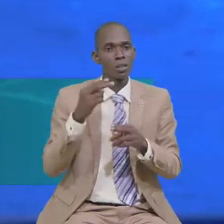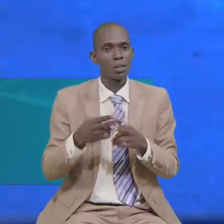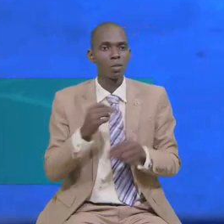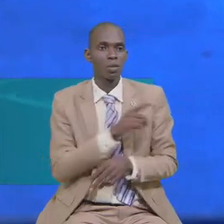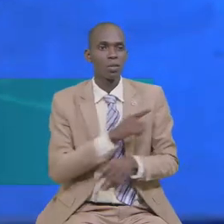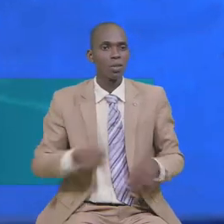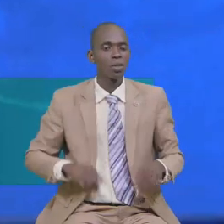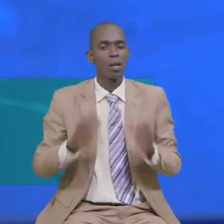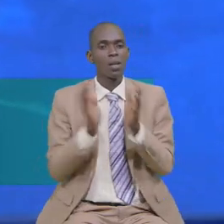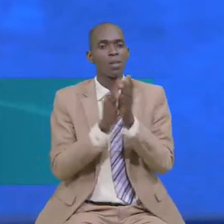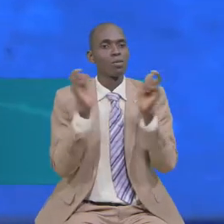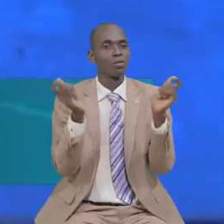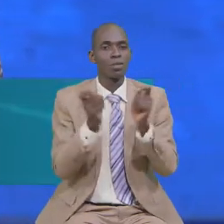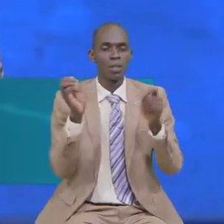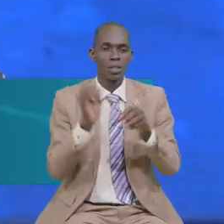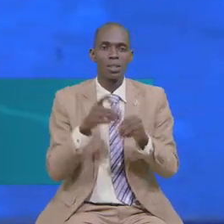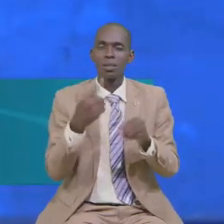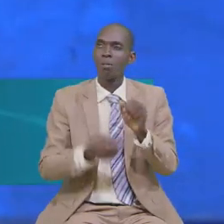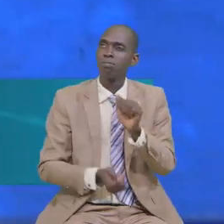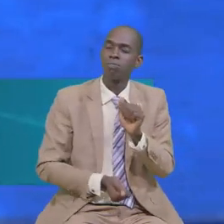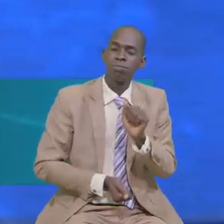Hosanna in the highest.